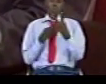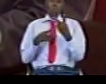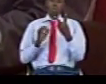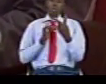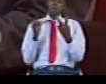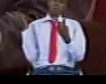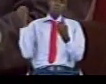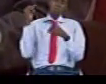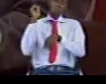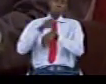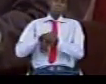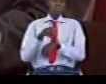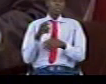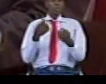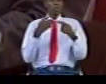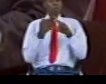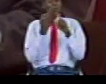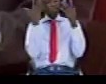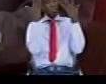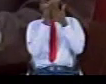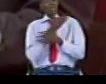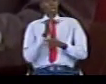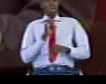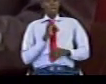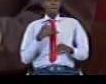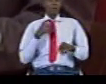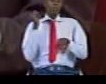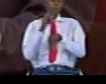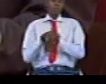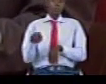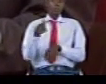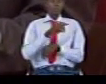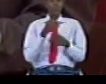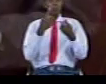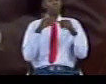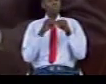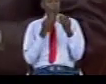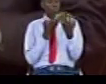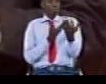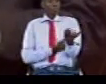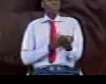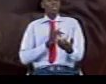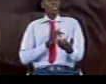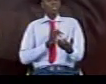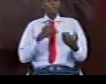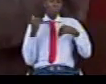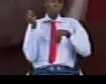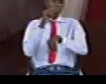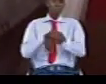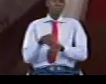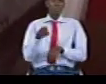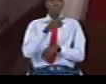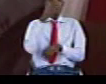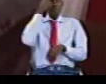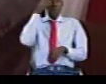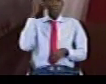I have overcome them. They come in the day, I have overcome them.